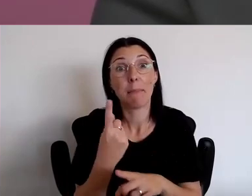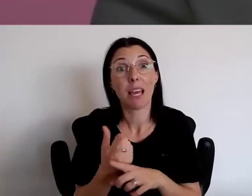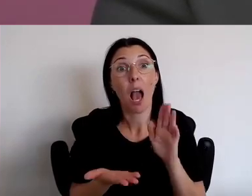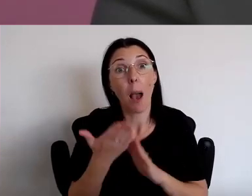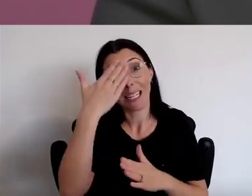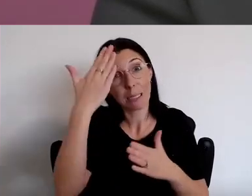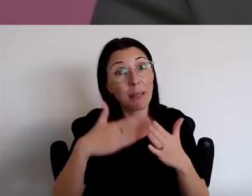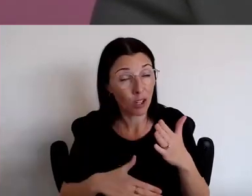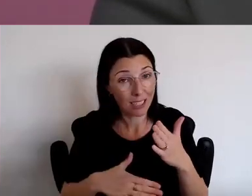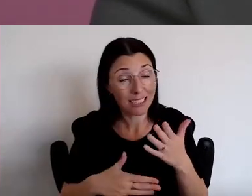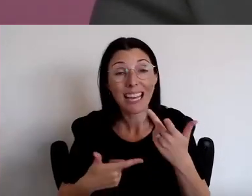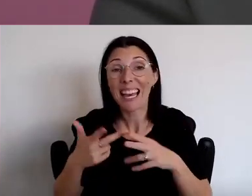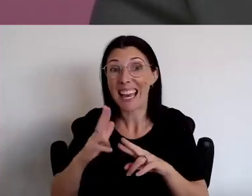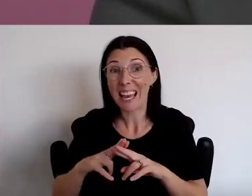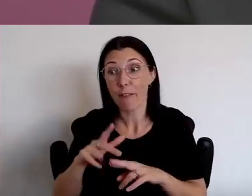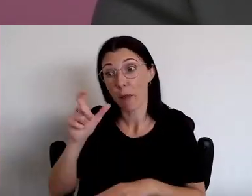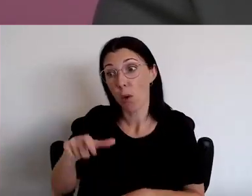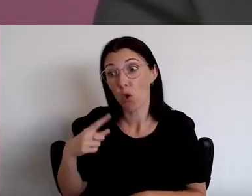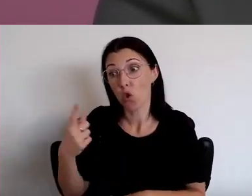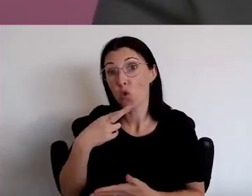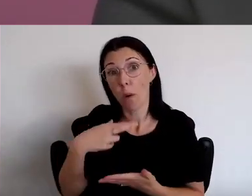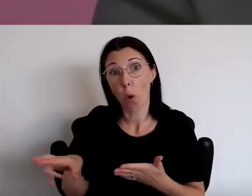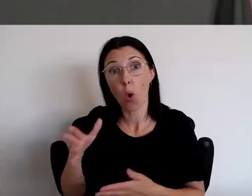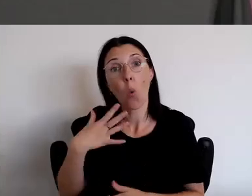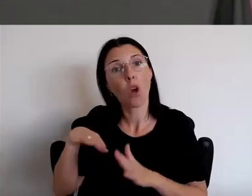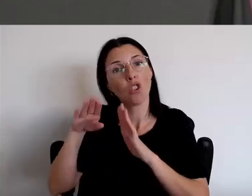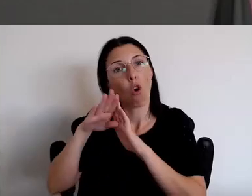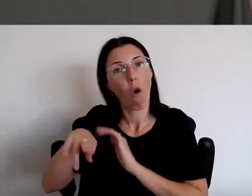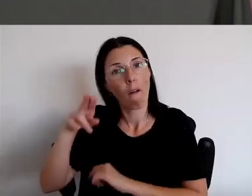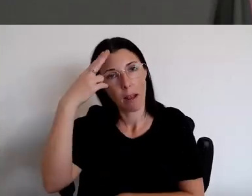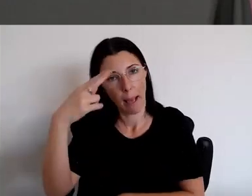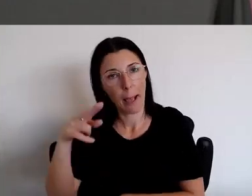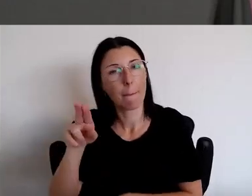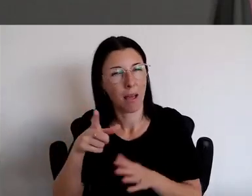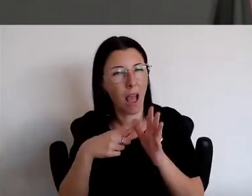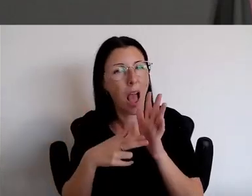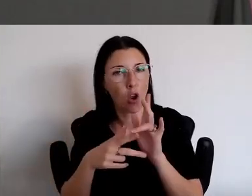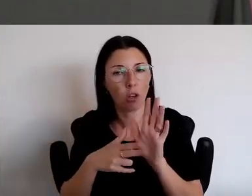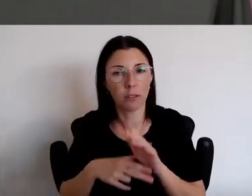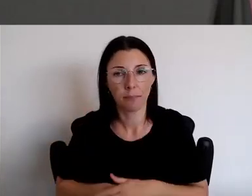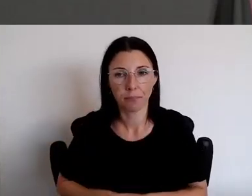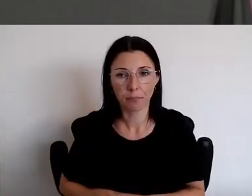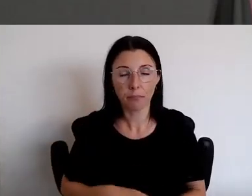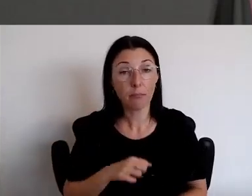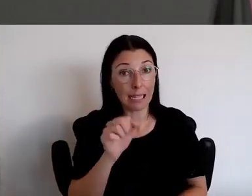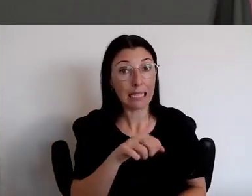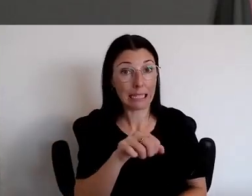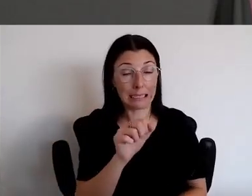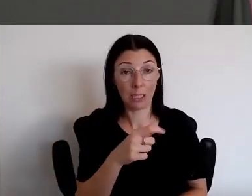disclosers wish to remain anonymous? Gosh. Tracy? Yeah. Because we have actually, as part of